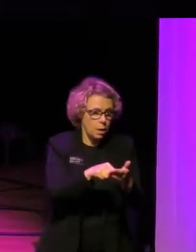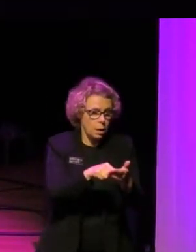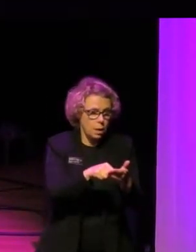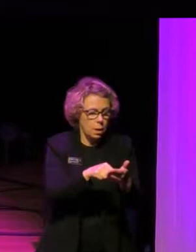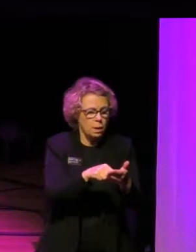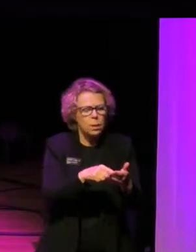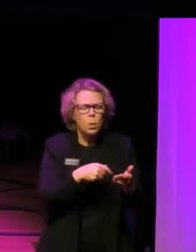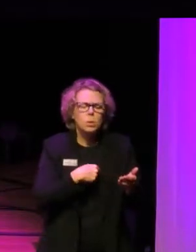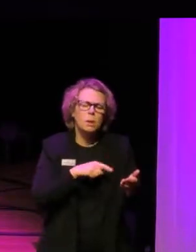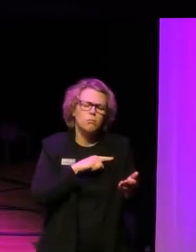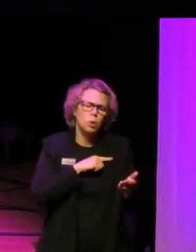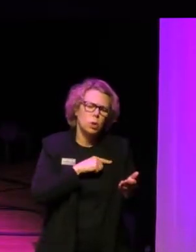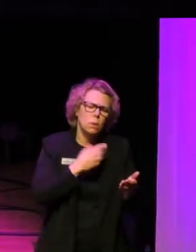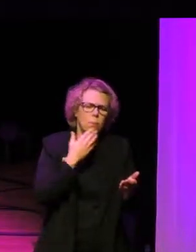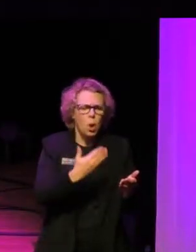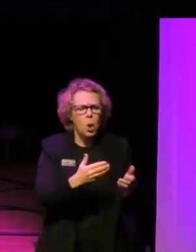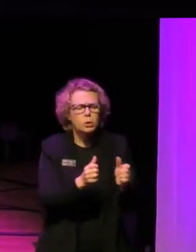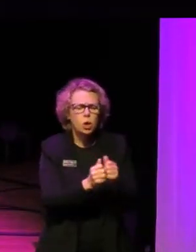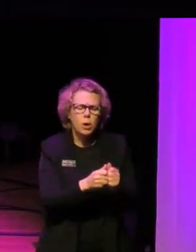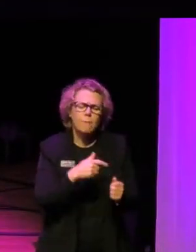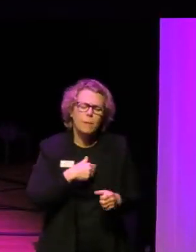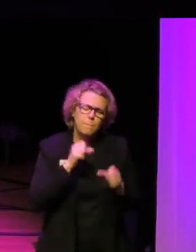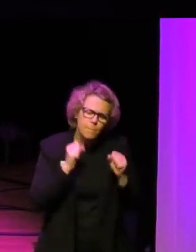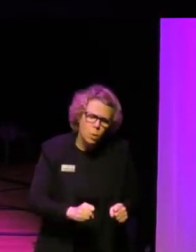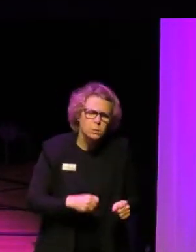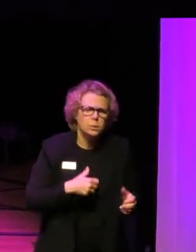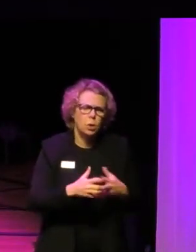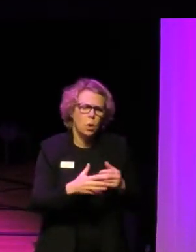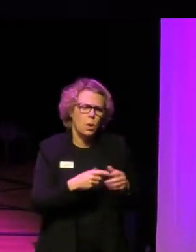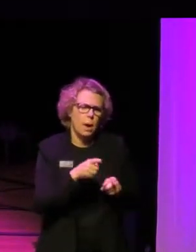lovely welfare things that we need to do.